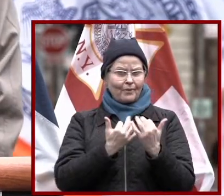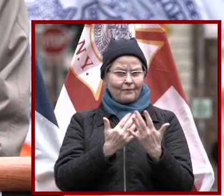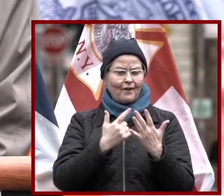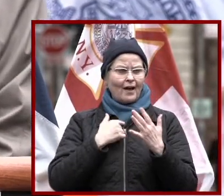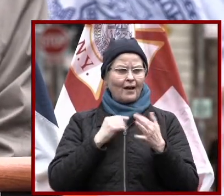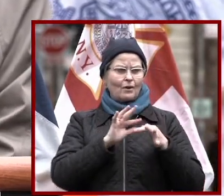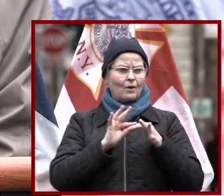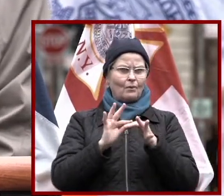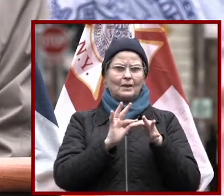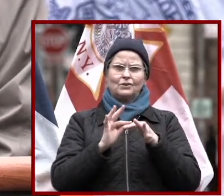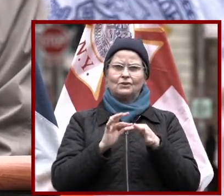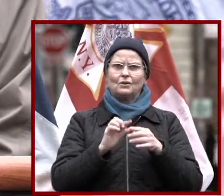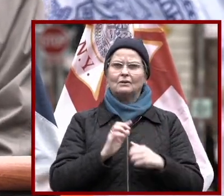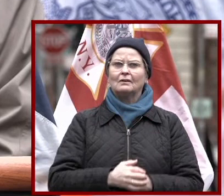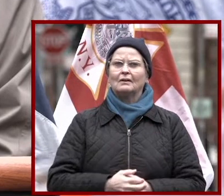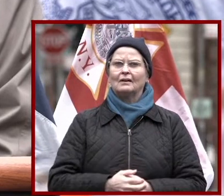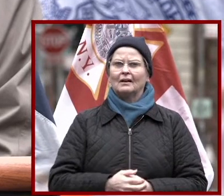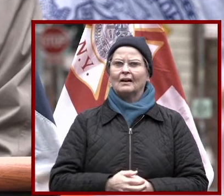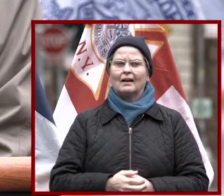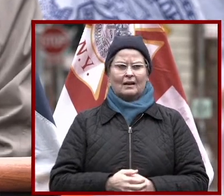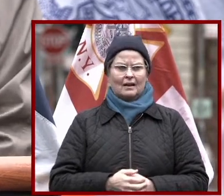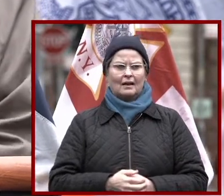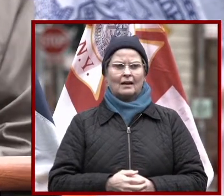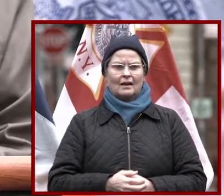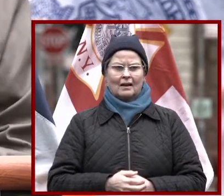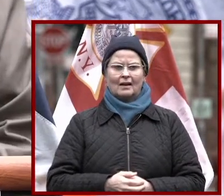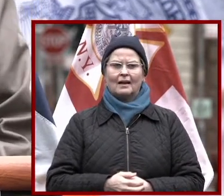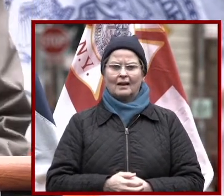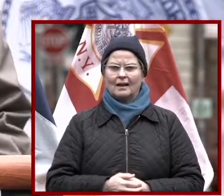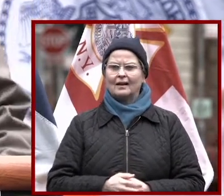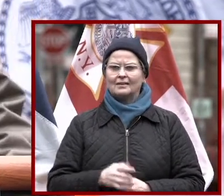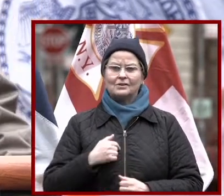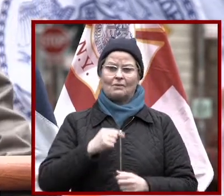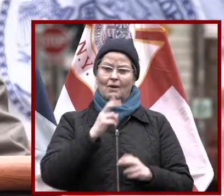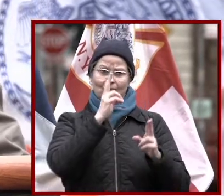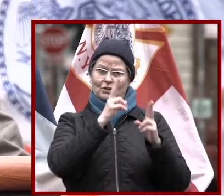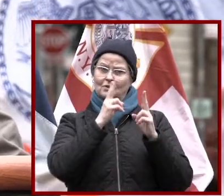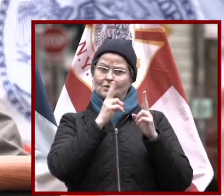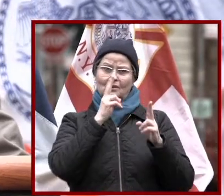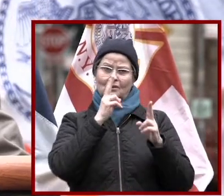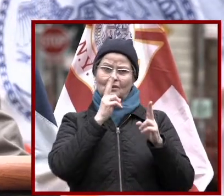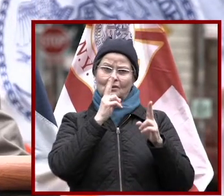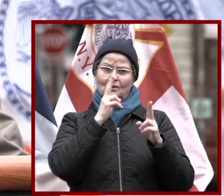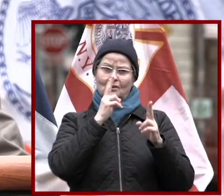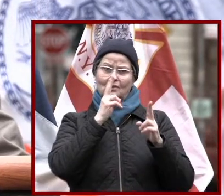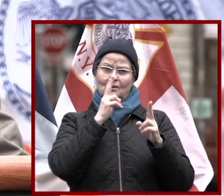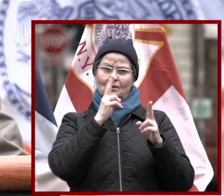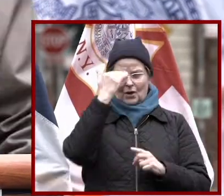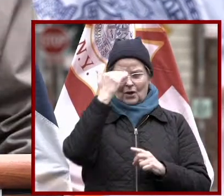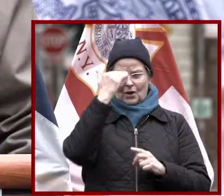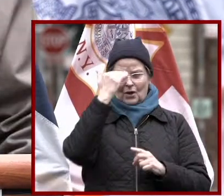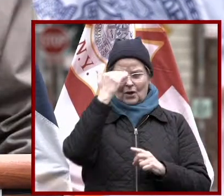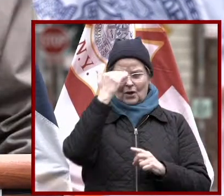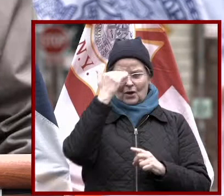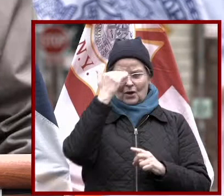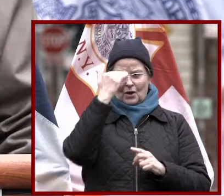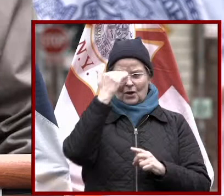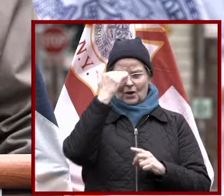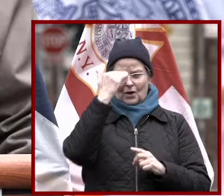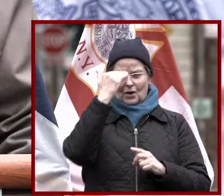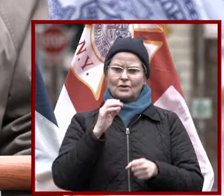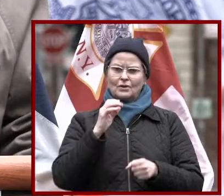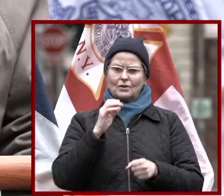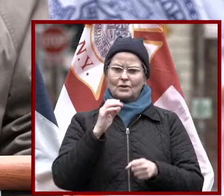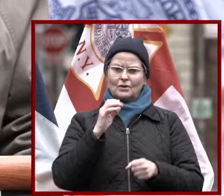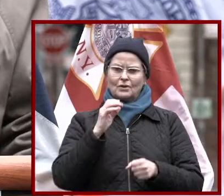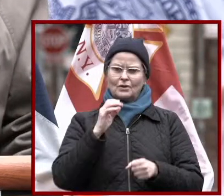to learn and work with very well, and really honored to have had that opportunity for her dedication and commitment